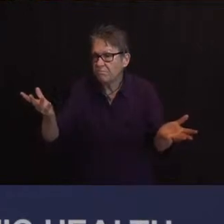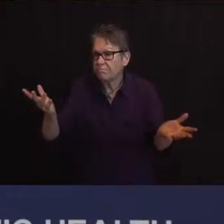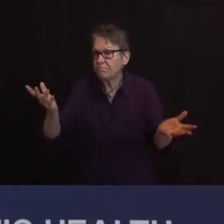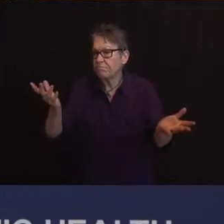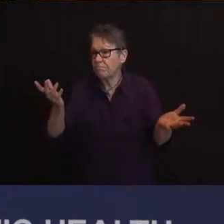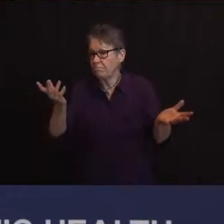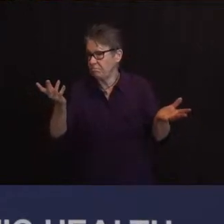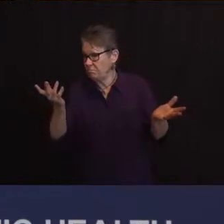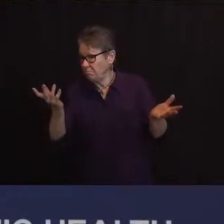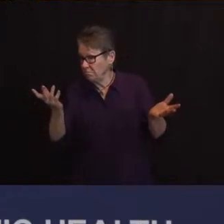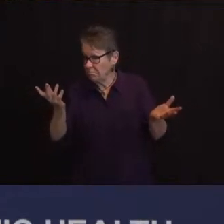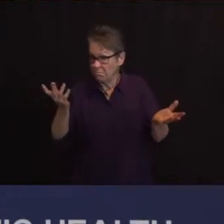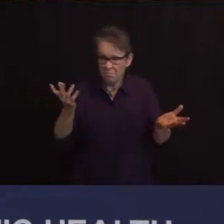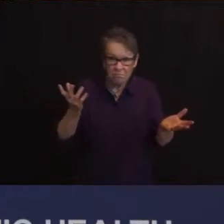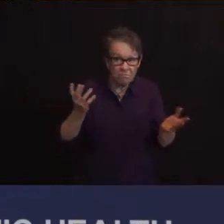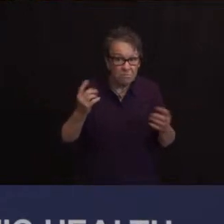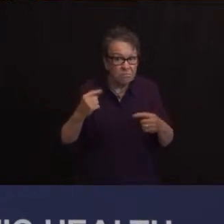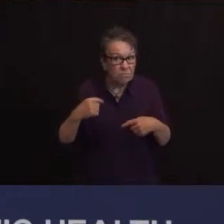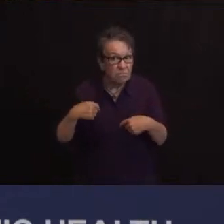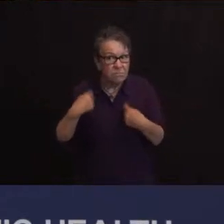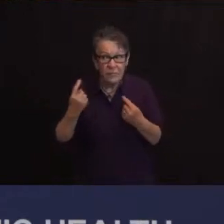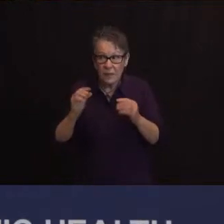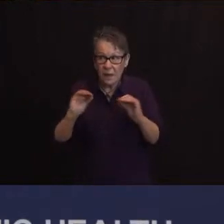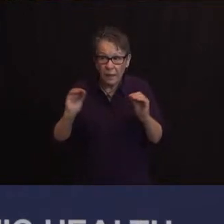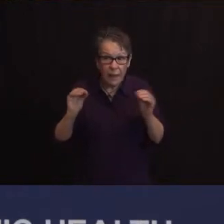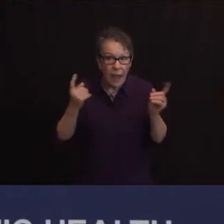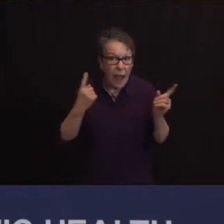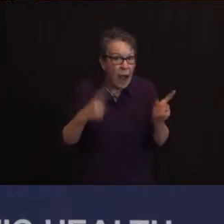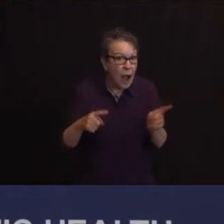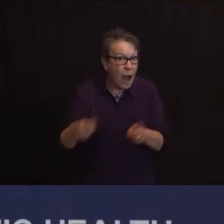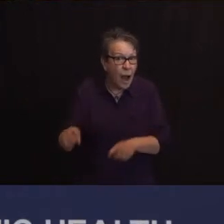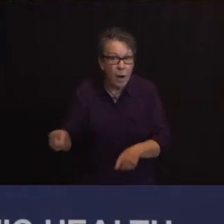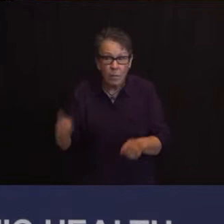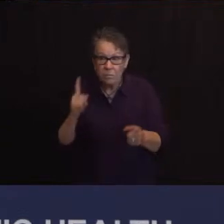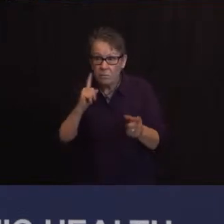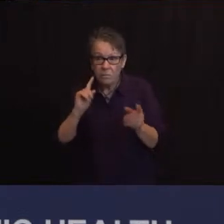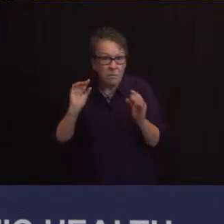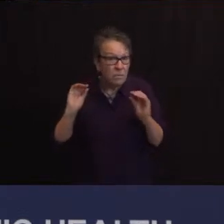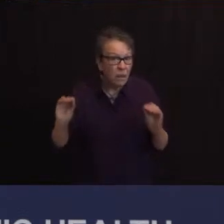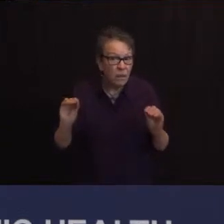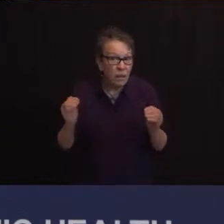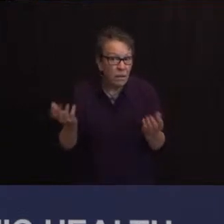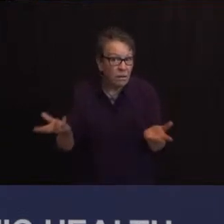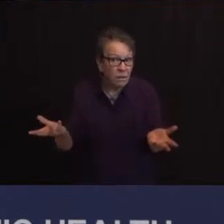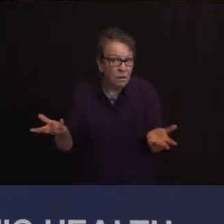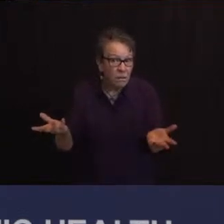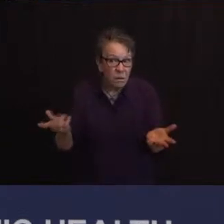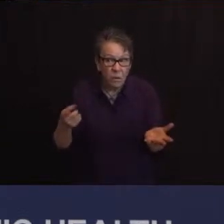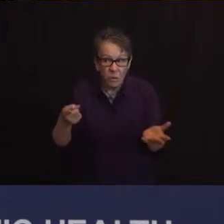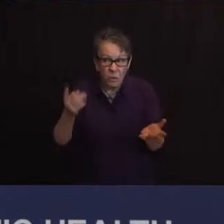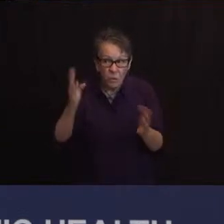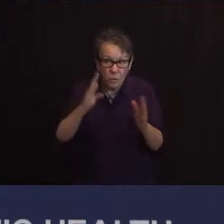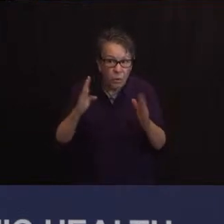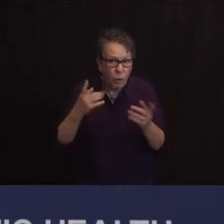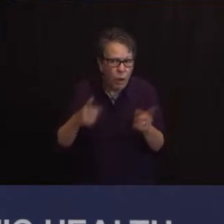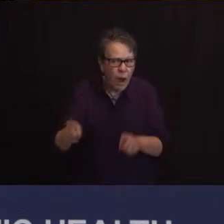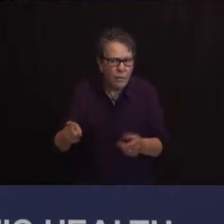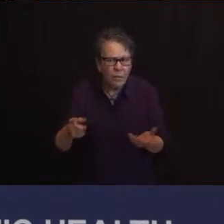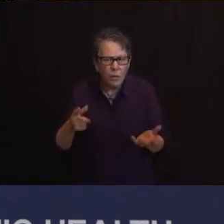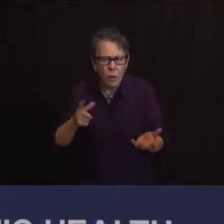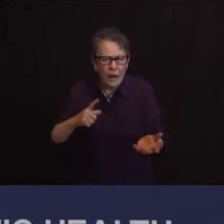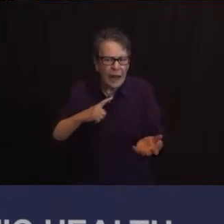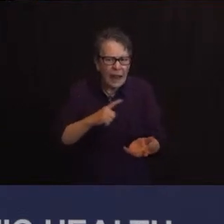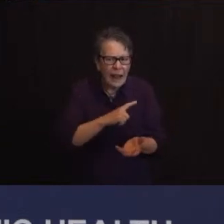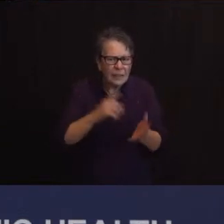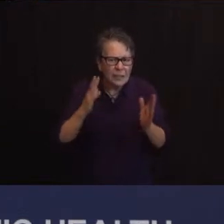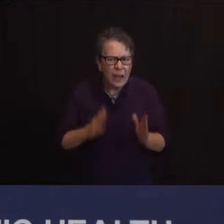you think it's about time that these reforms start moving, and whether or not you still want legislators to use